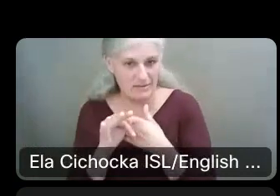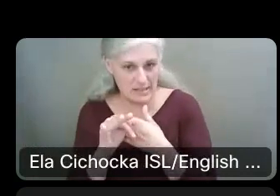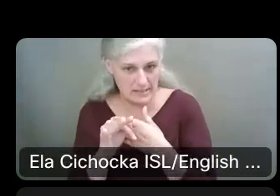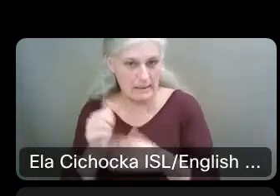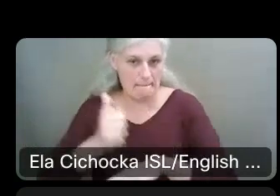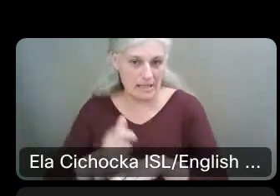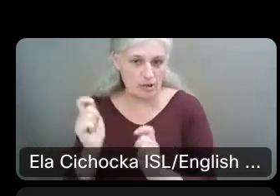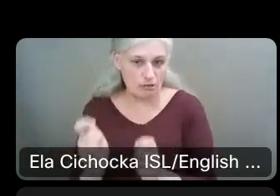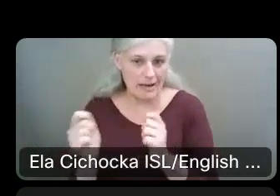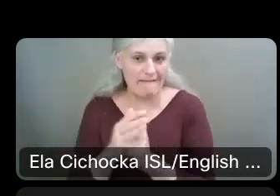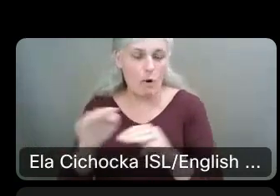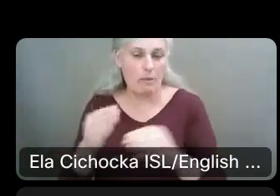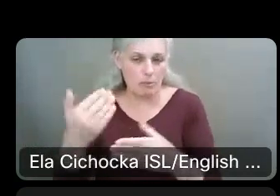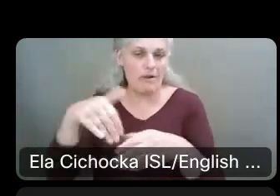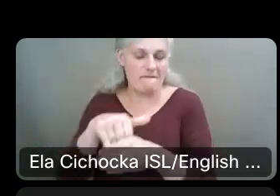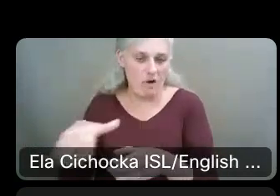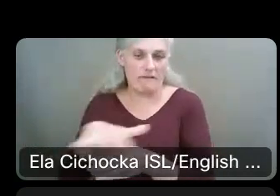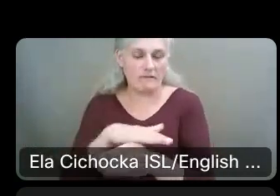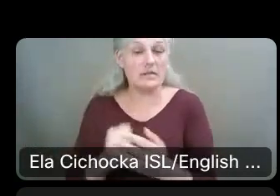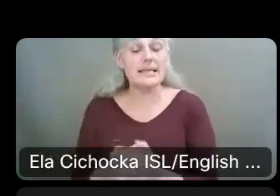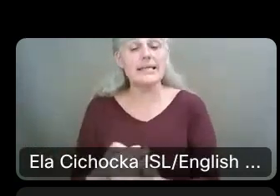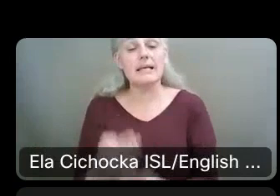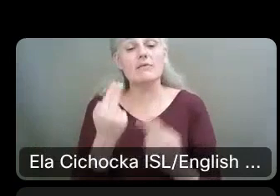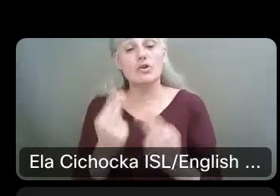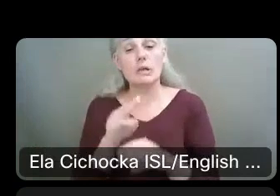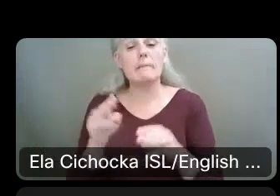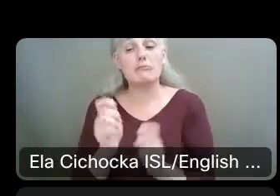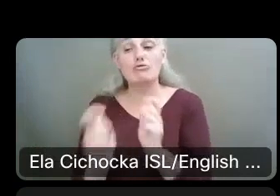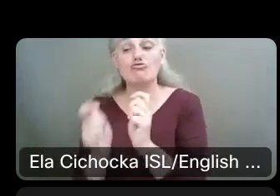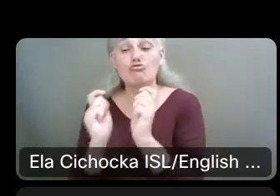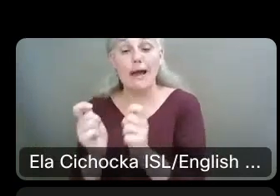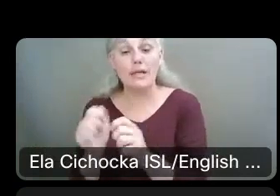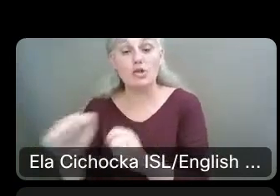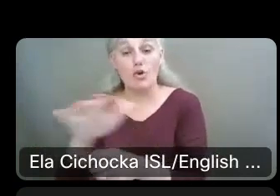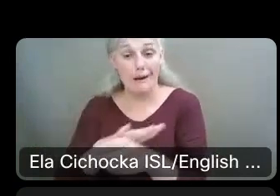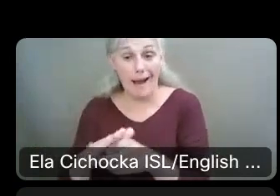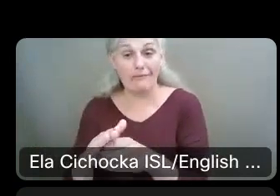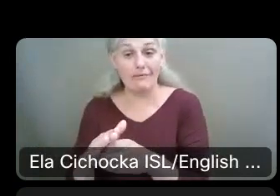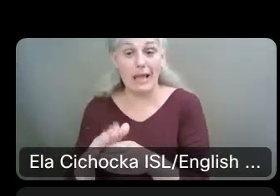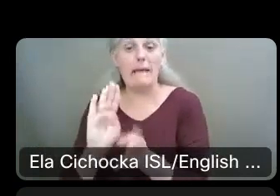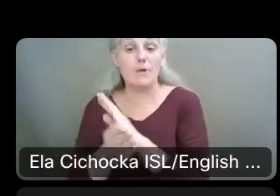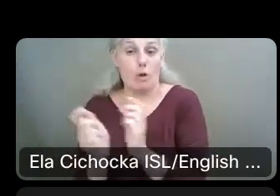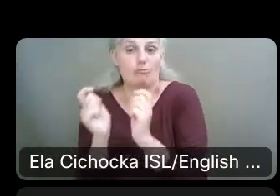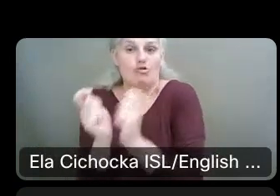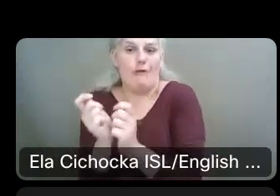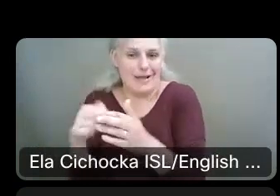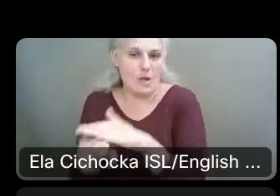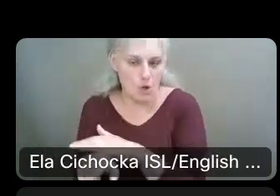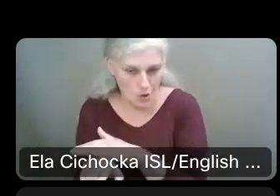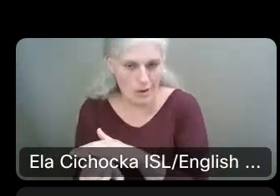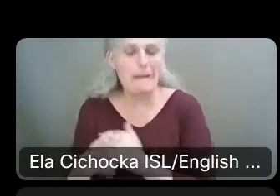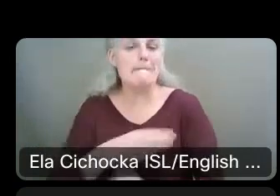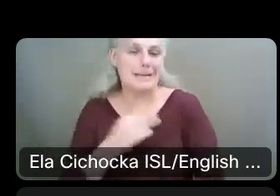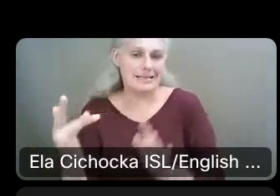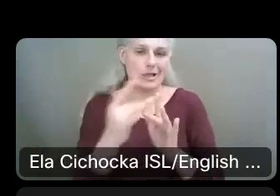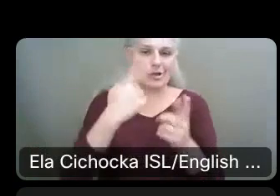those people. So if you do need people trained up in your area as trainers, do link in with us in the